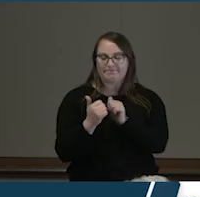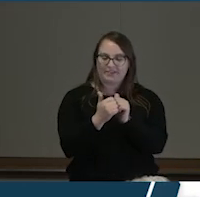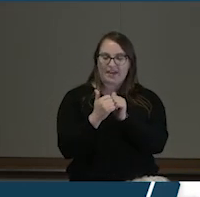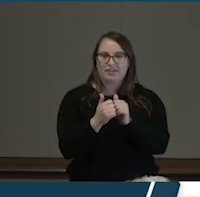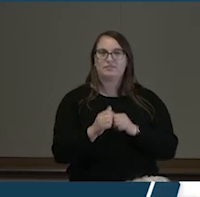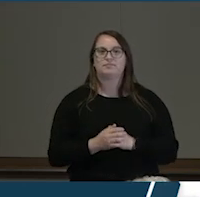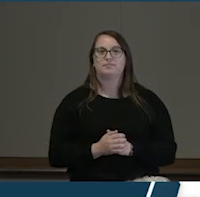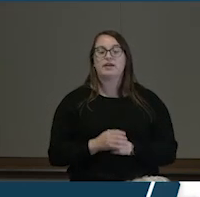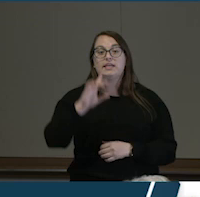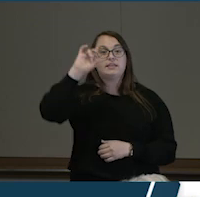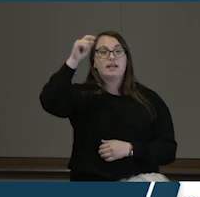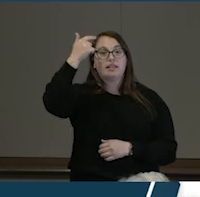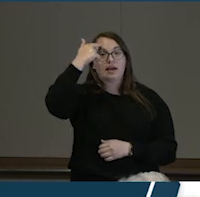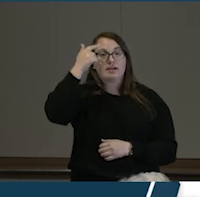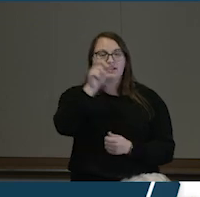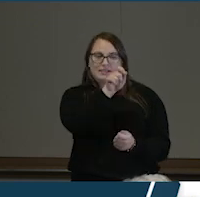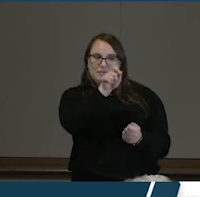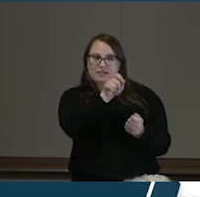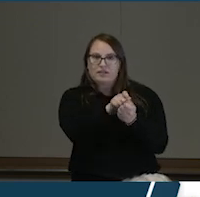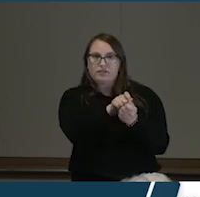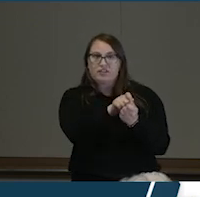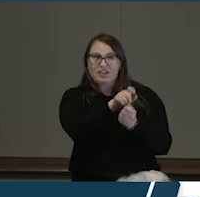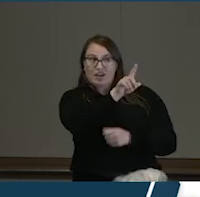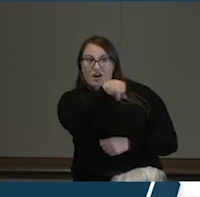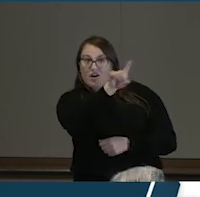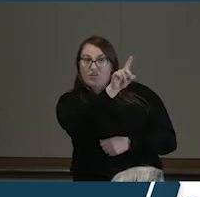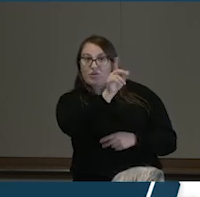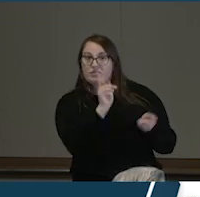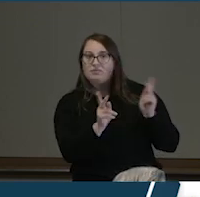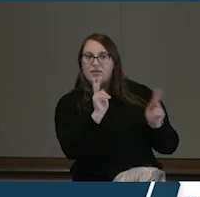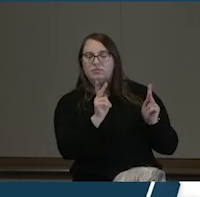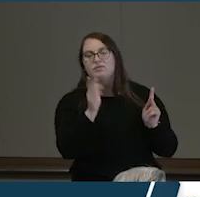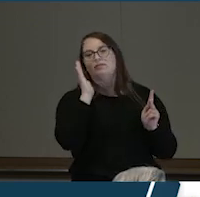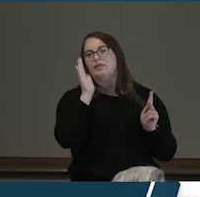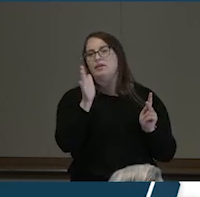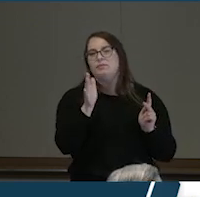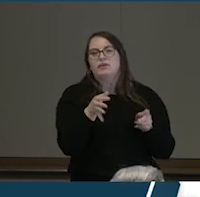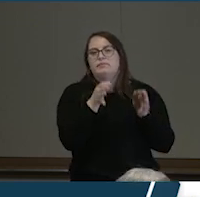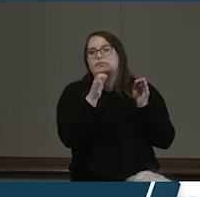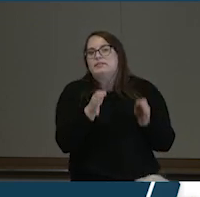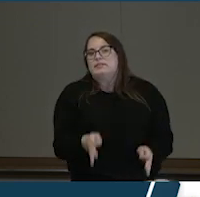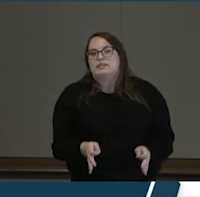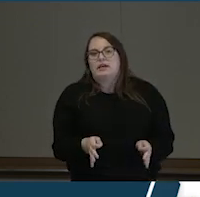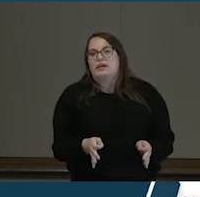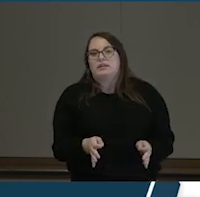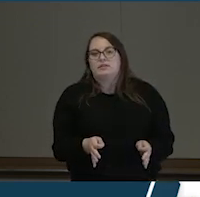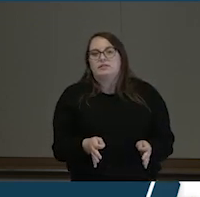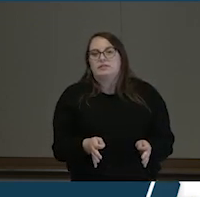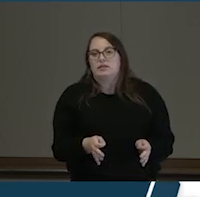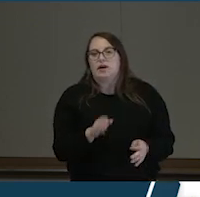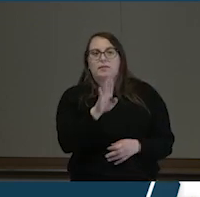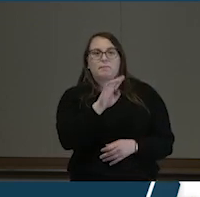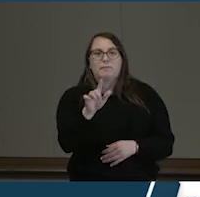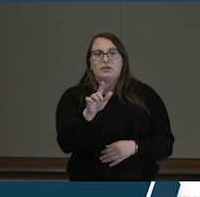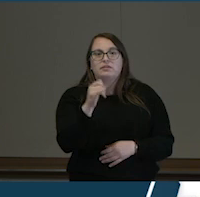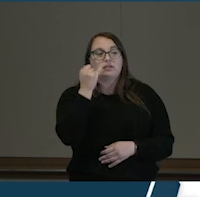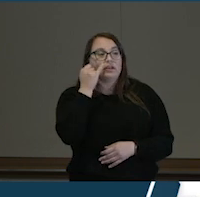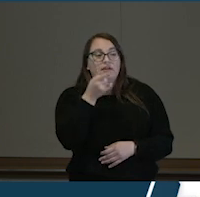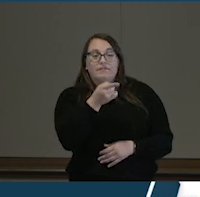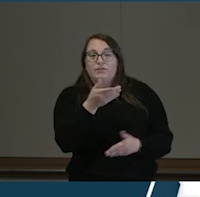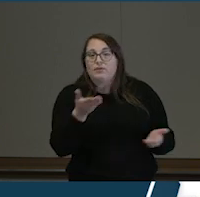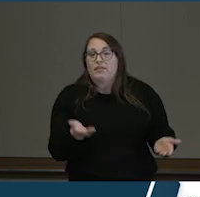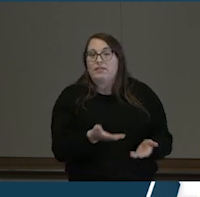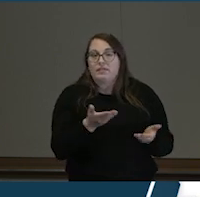specifically, those people up there, they are going to make decisions whether you are there, whether you are not.